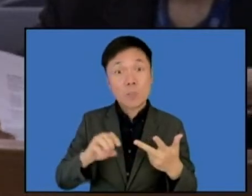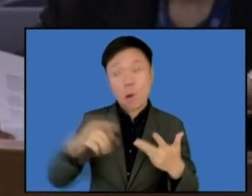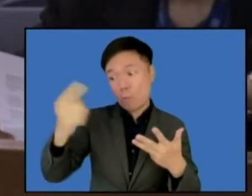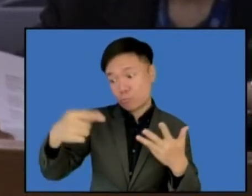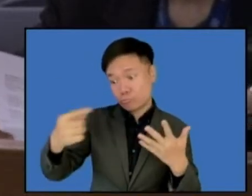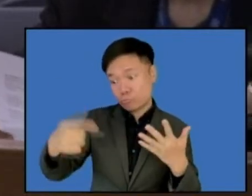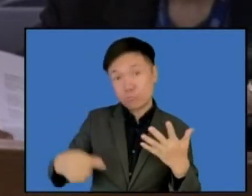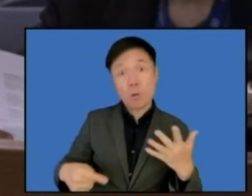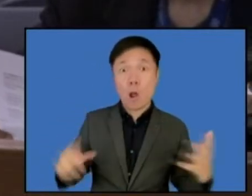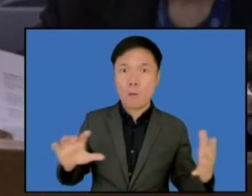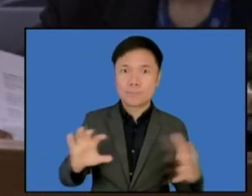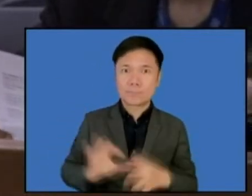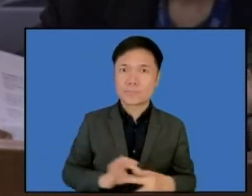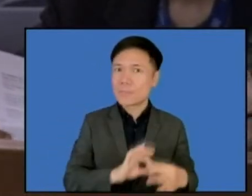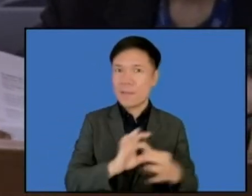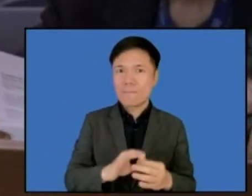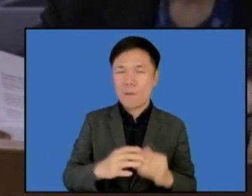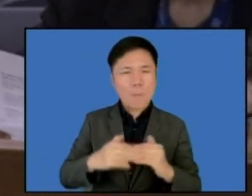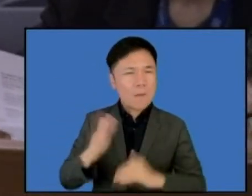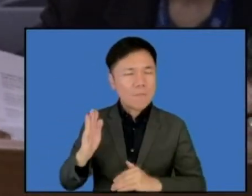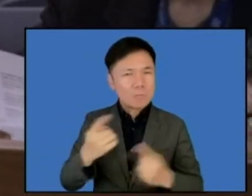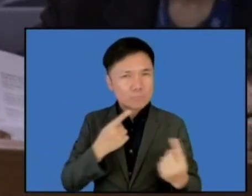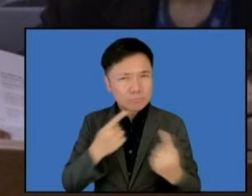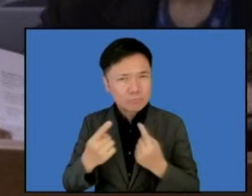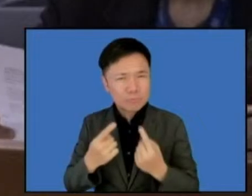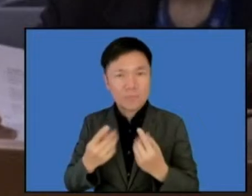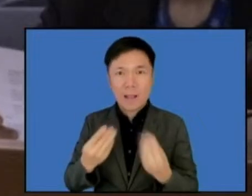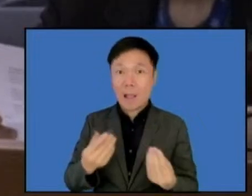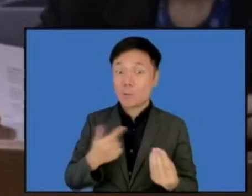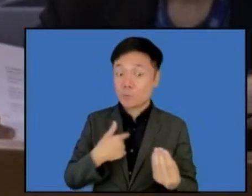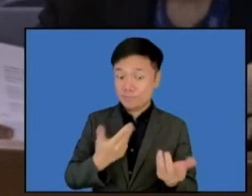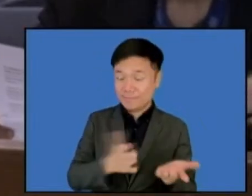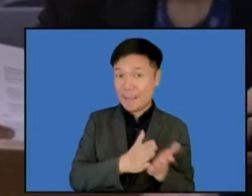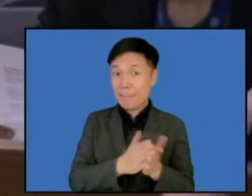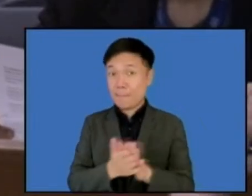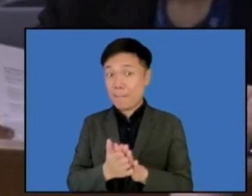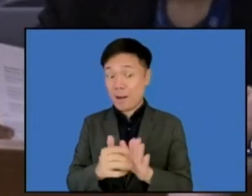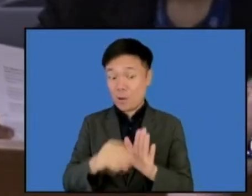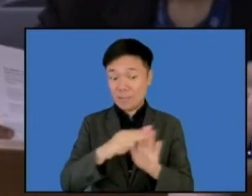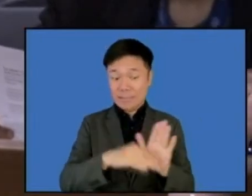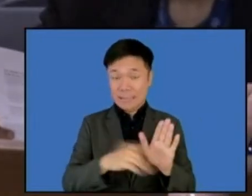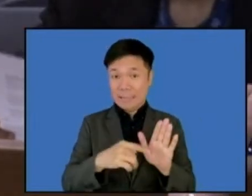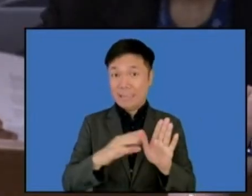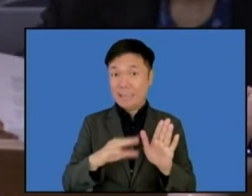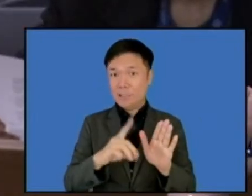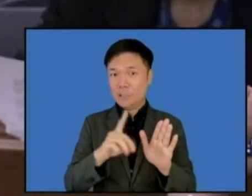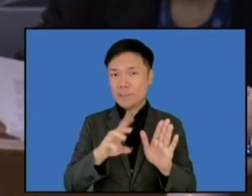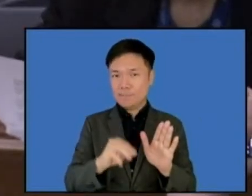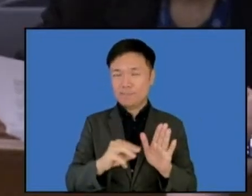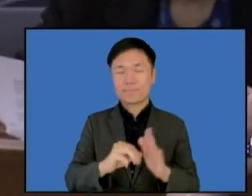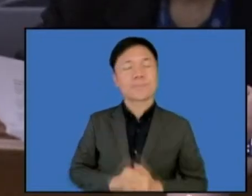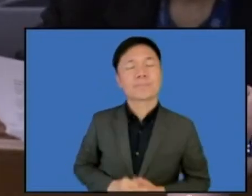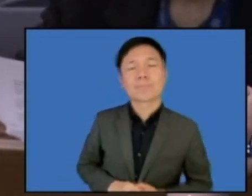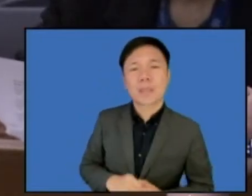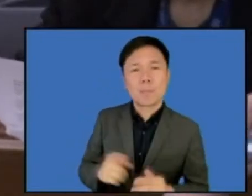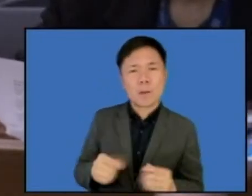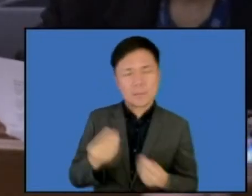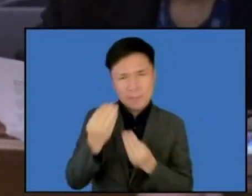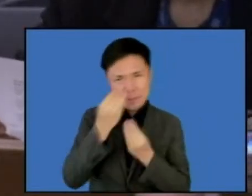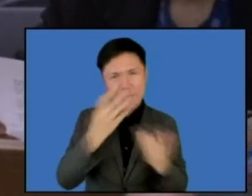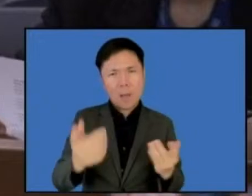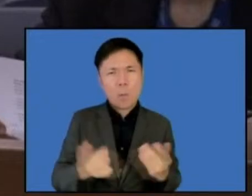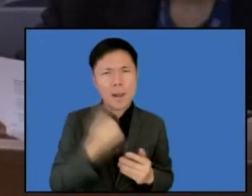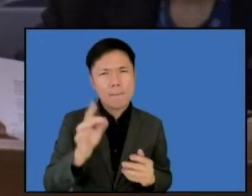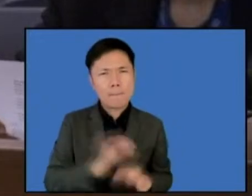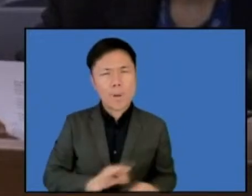in dialogue, decision-making, and implementation. Here, I would like to highlight the critical role of regional groupings, including